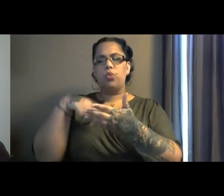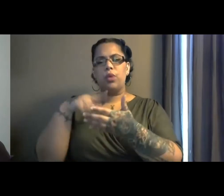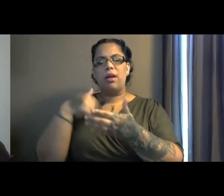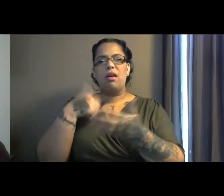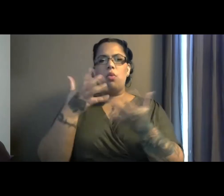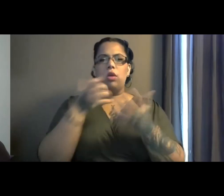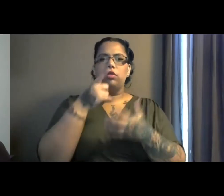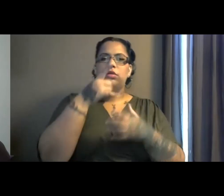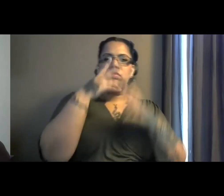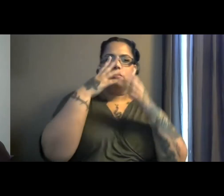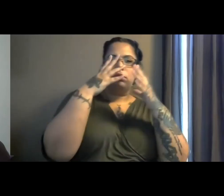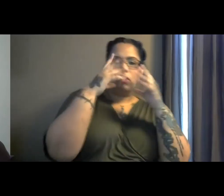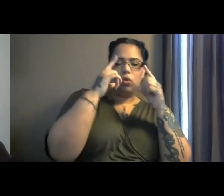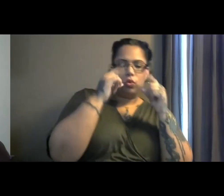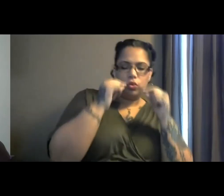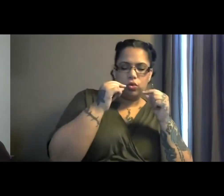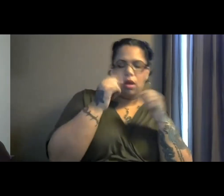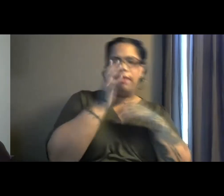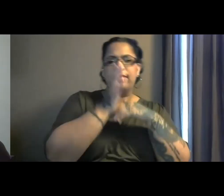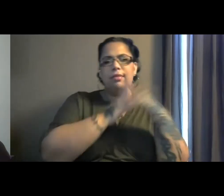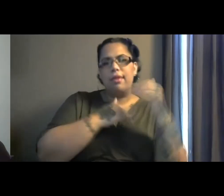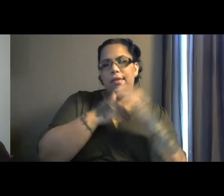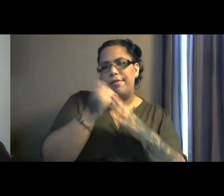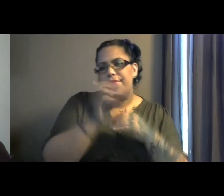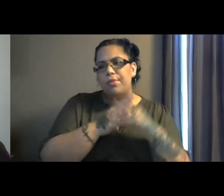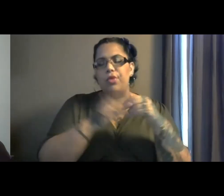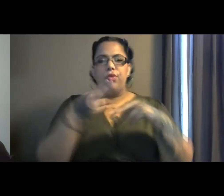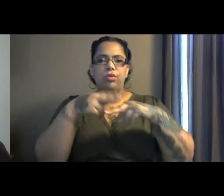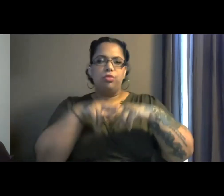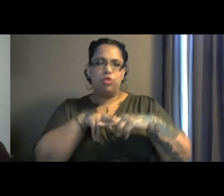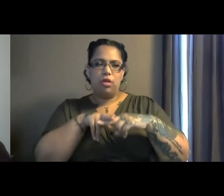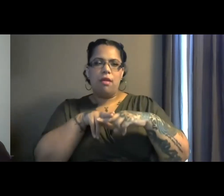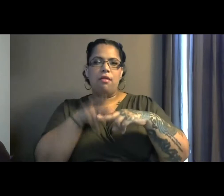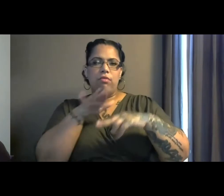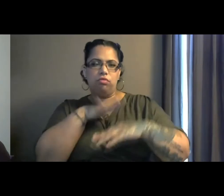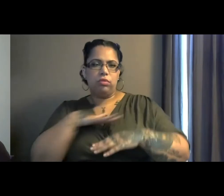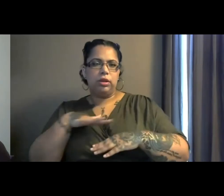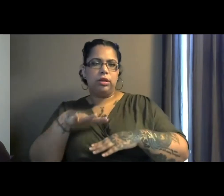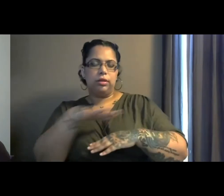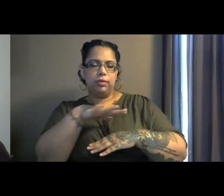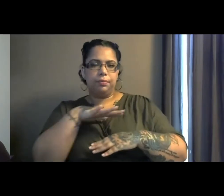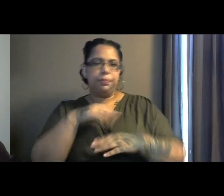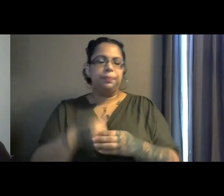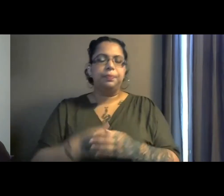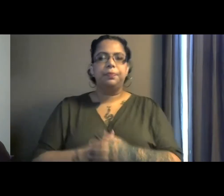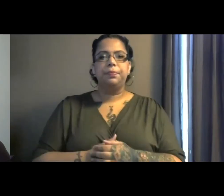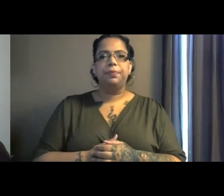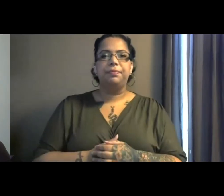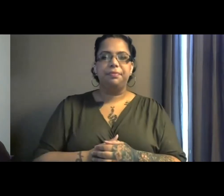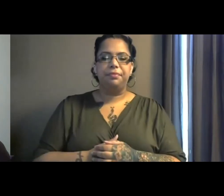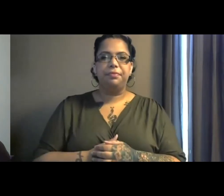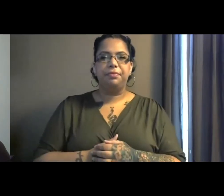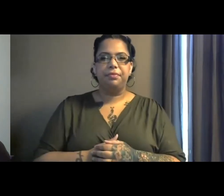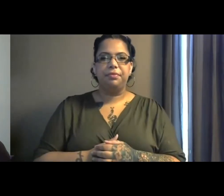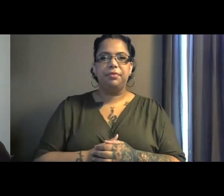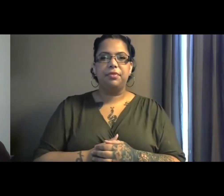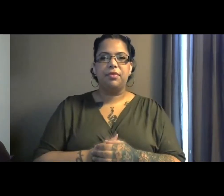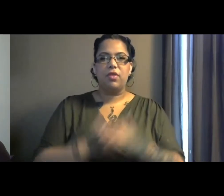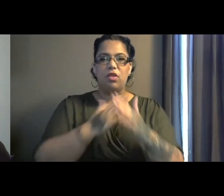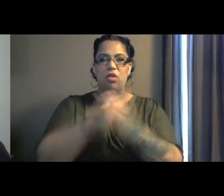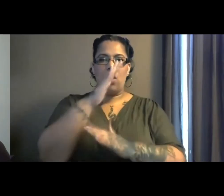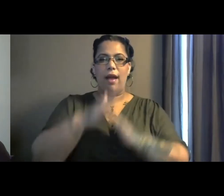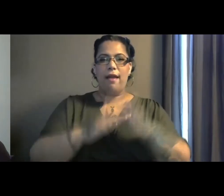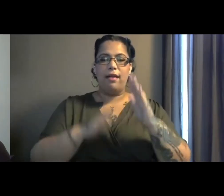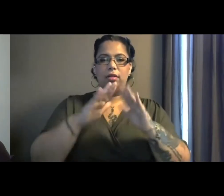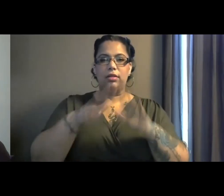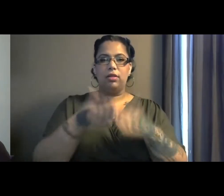your eyes, settle into your seat and space where you are. Turn your palms upright